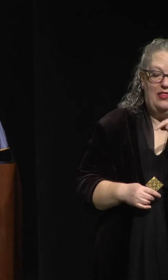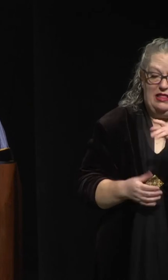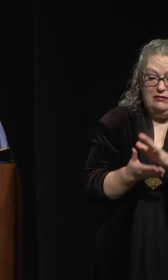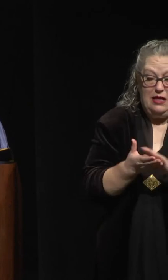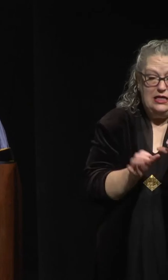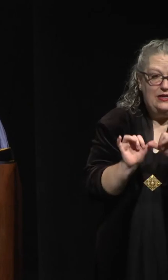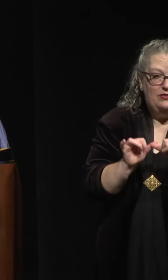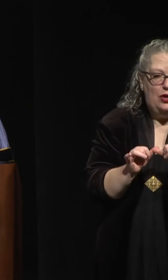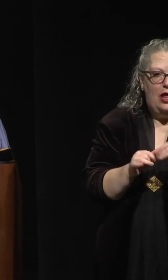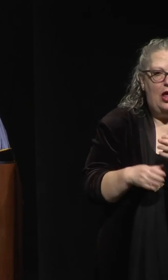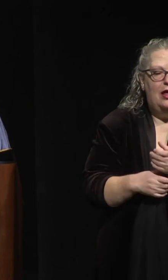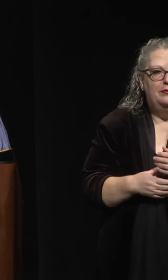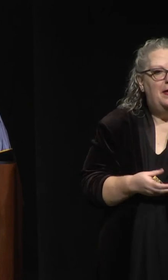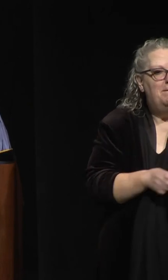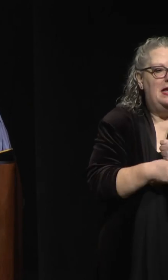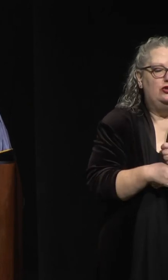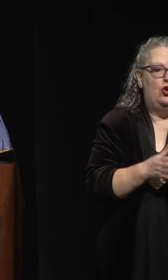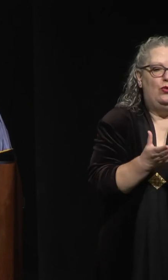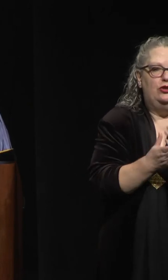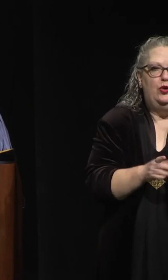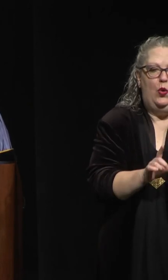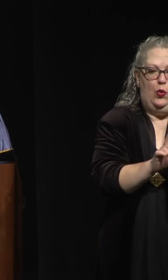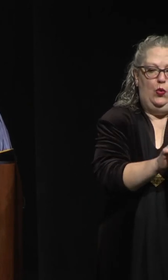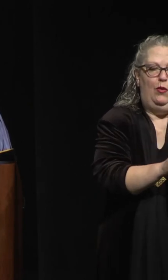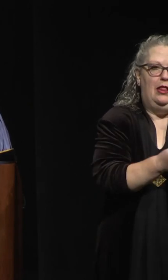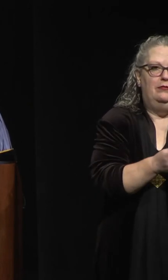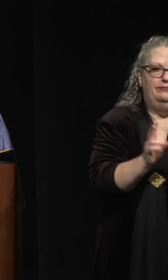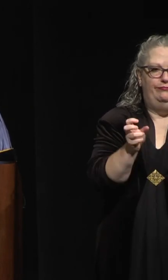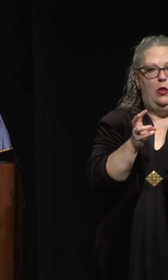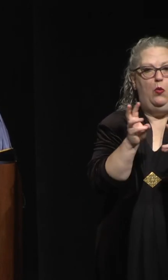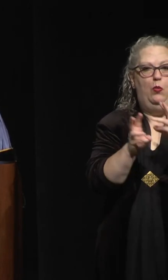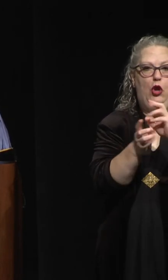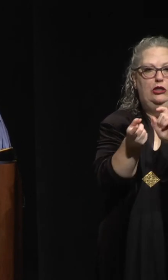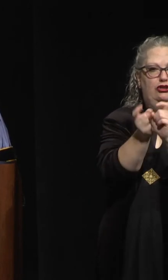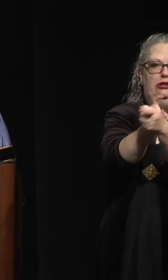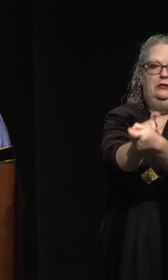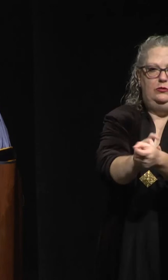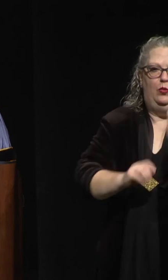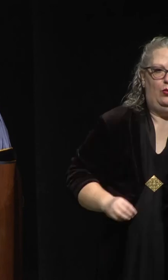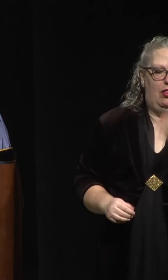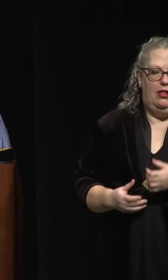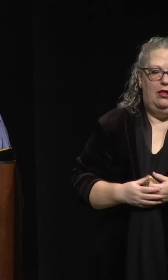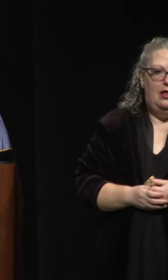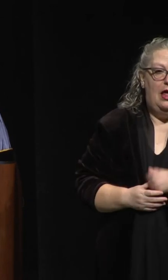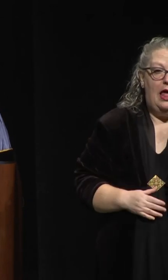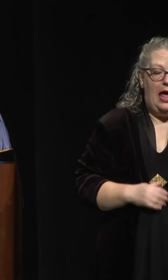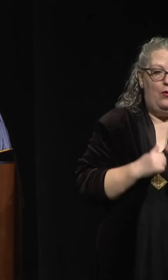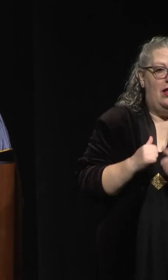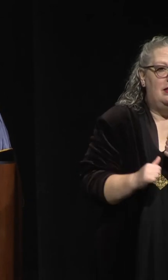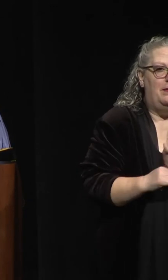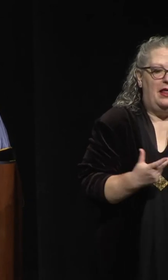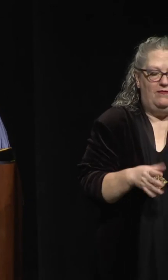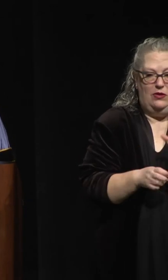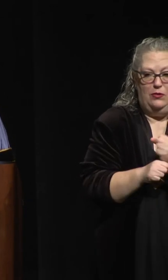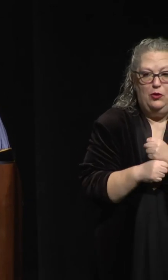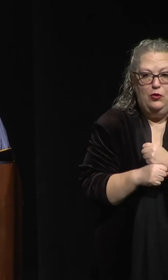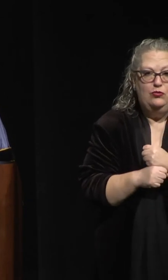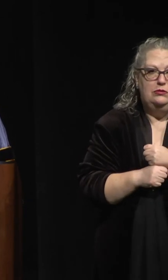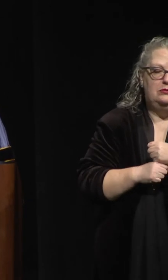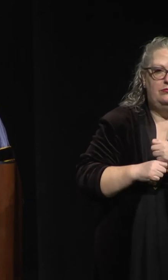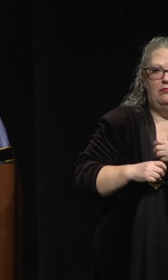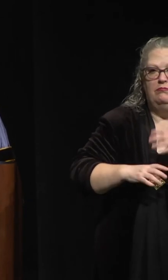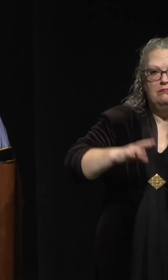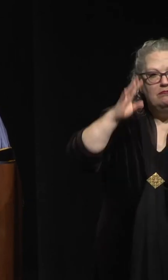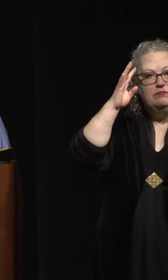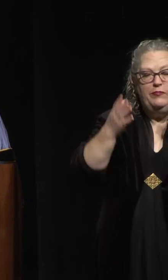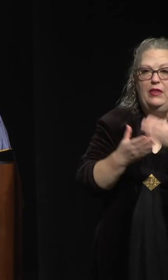of Engineering produces graduates who will change the world. Our alumni have produced innovations